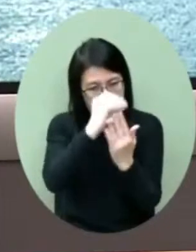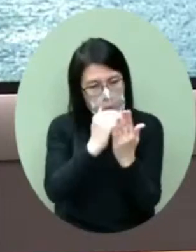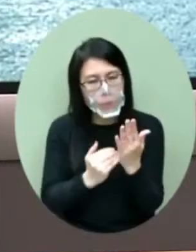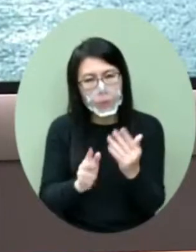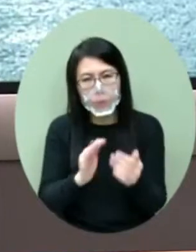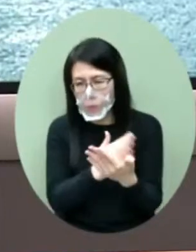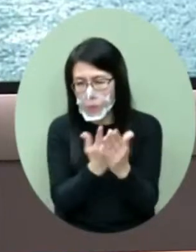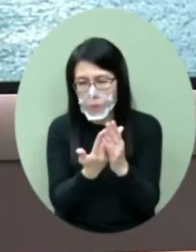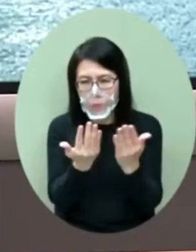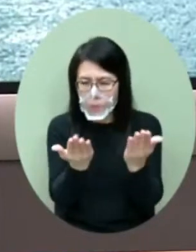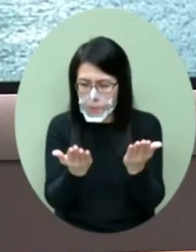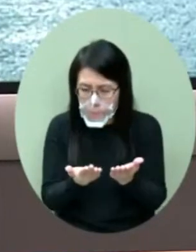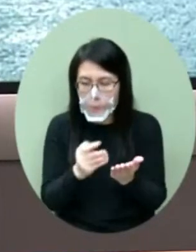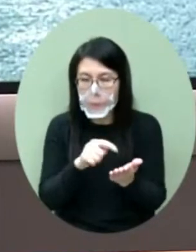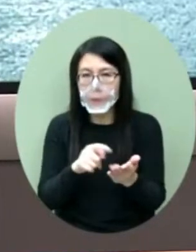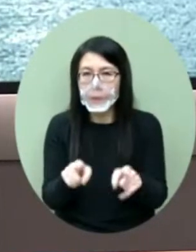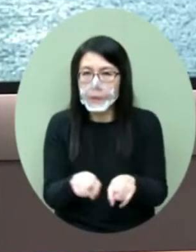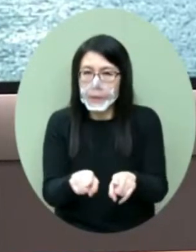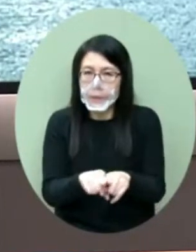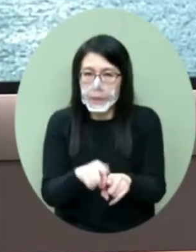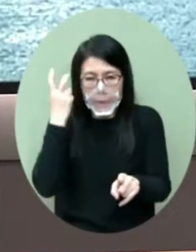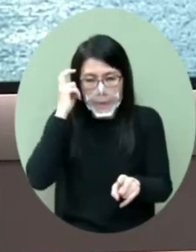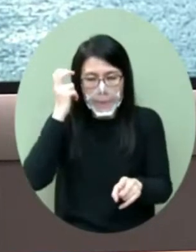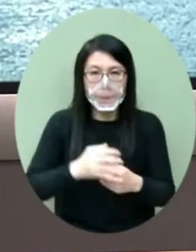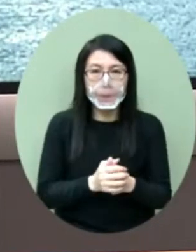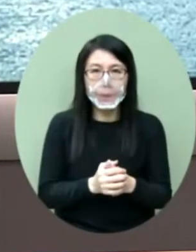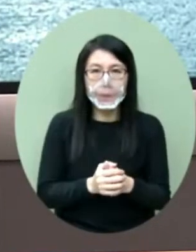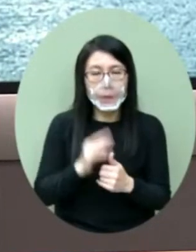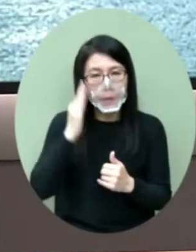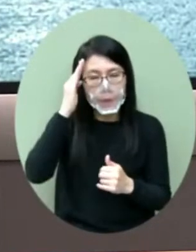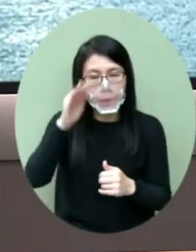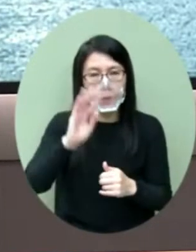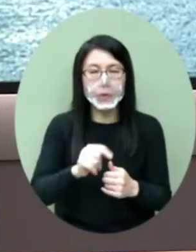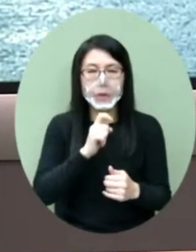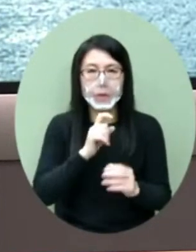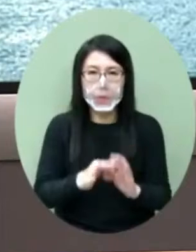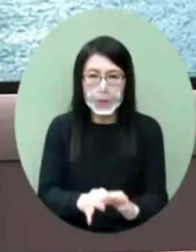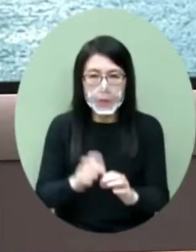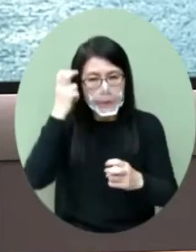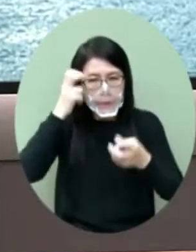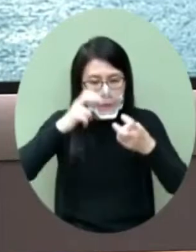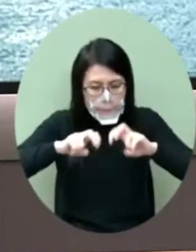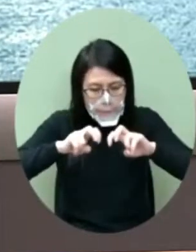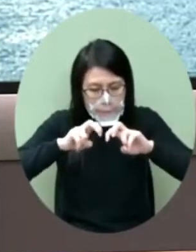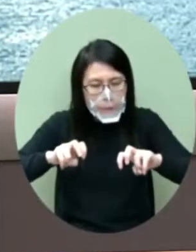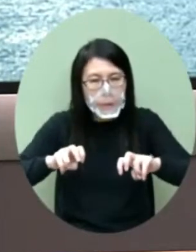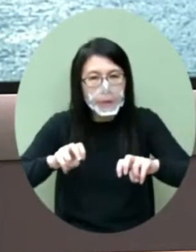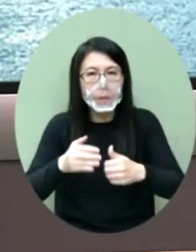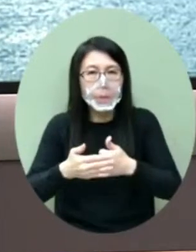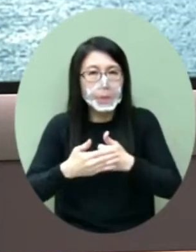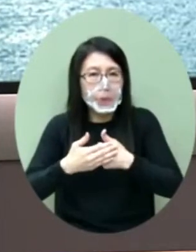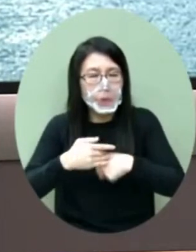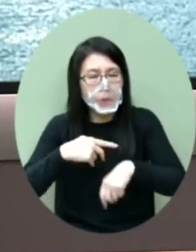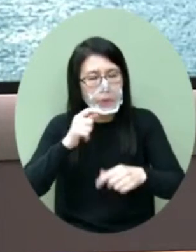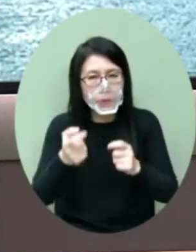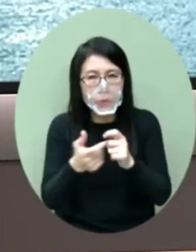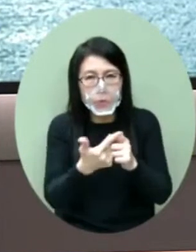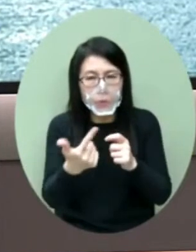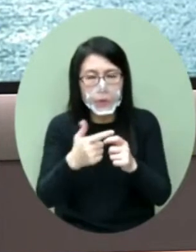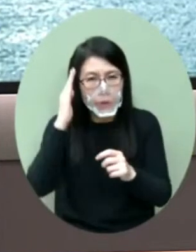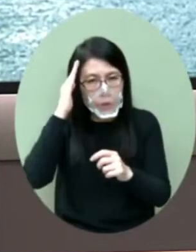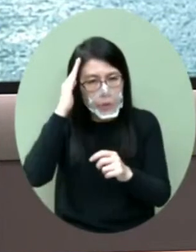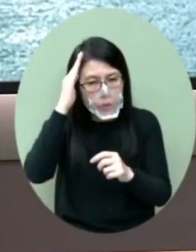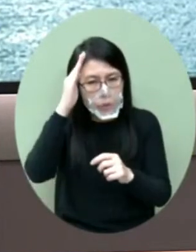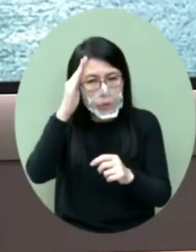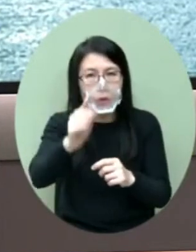their vaccination history. All this data will be considered holistically. And through this research, we hope